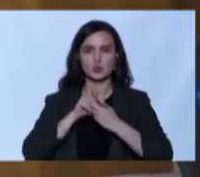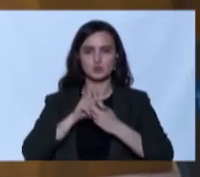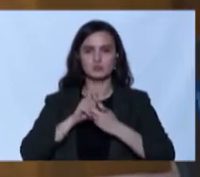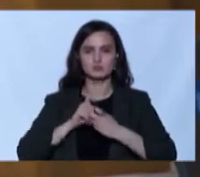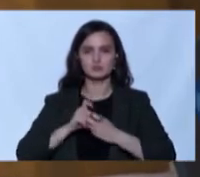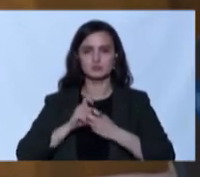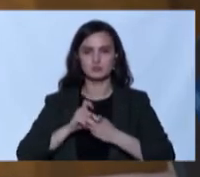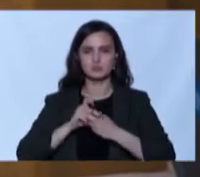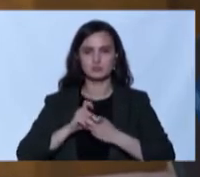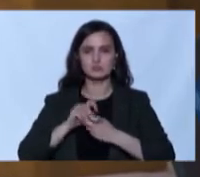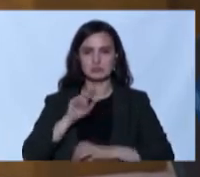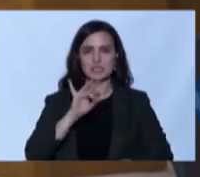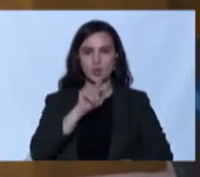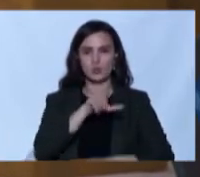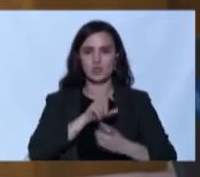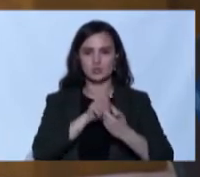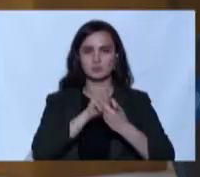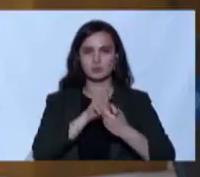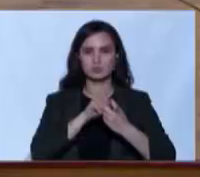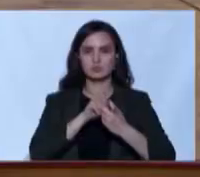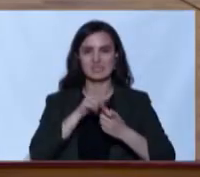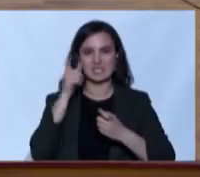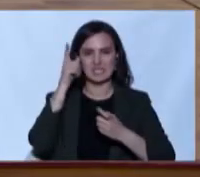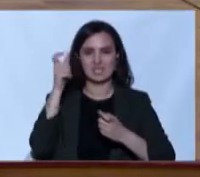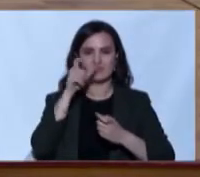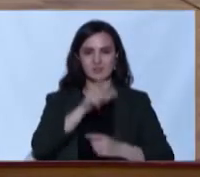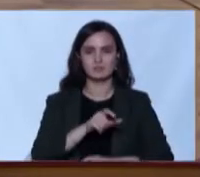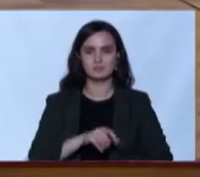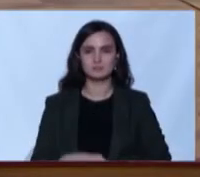the Dracula, the evil influence.